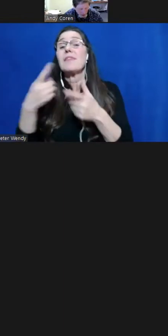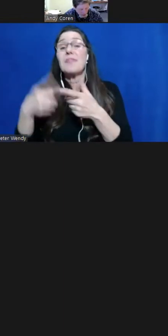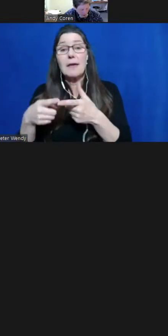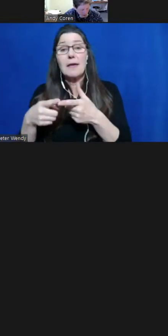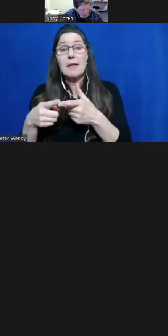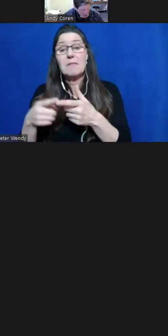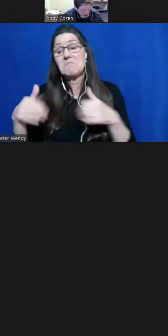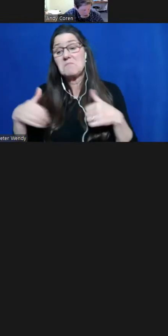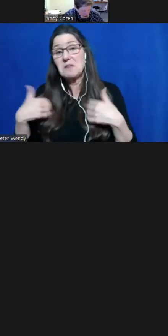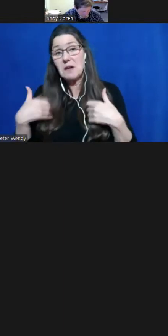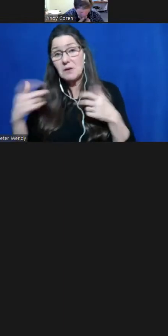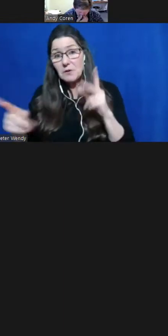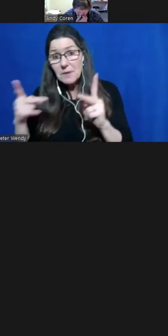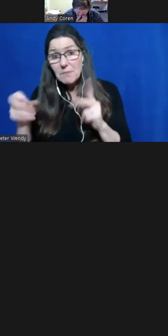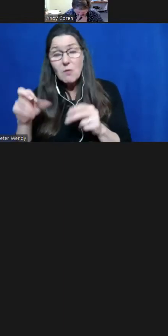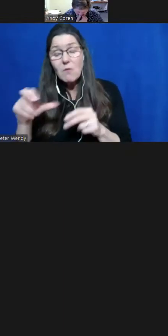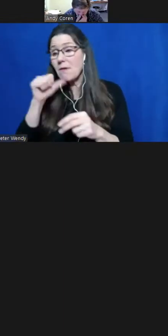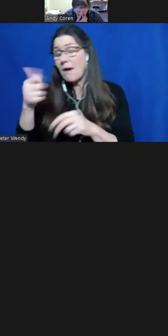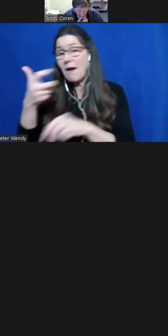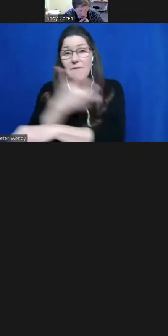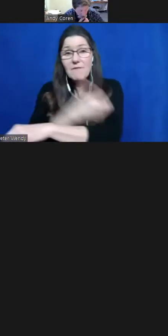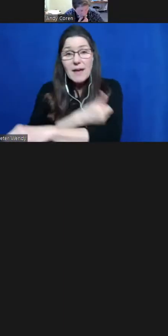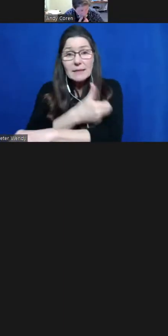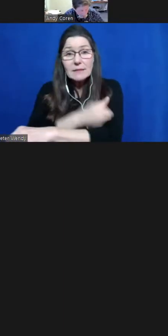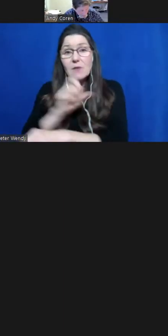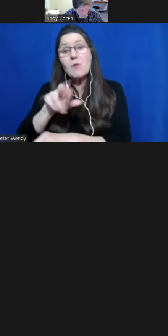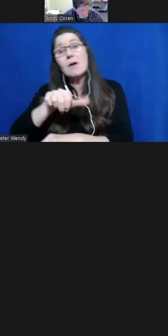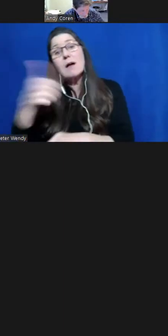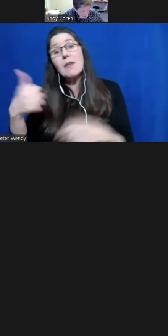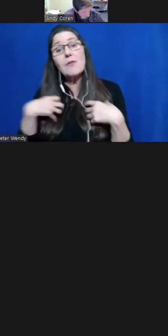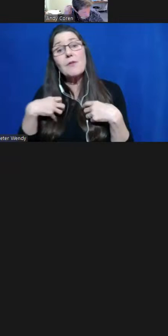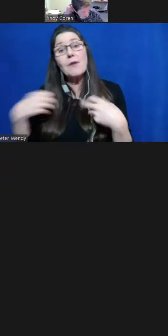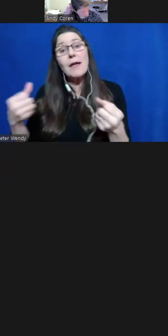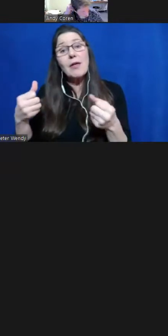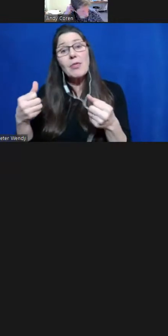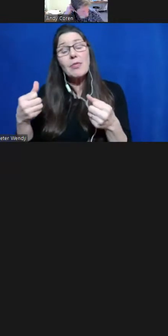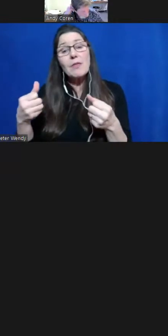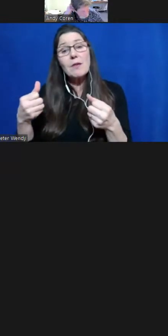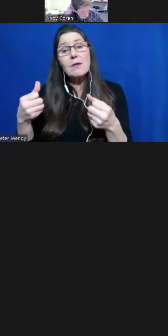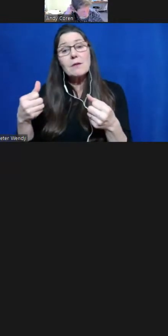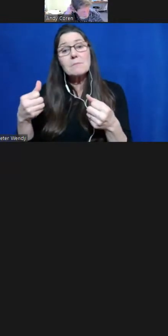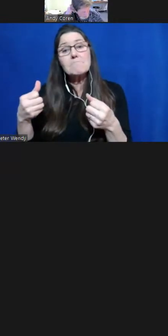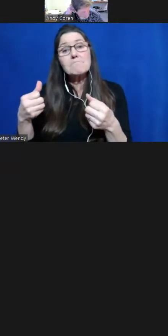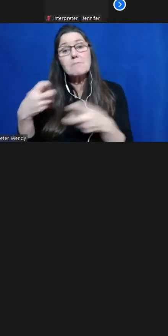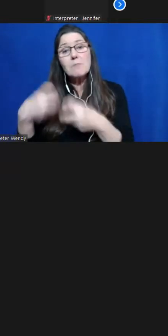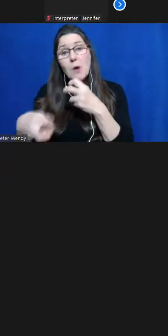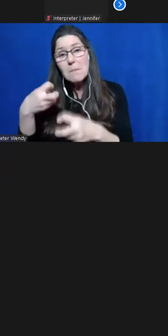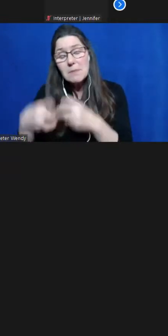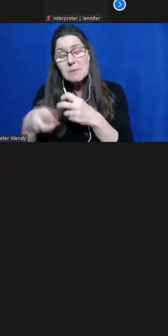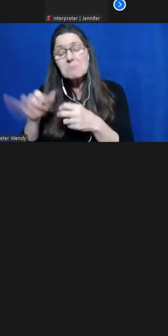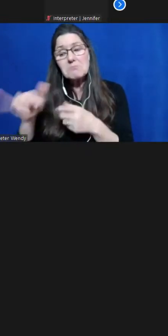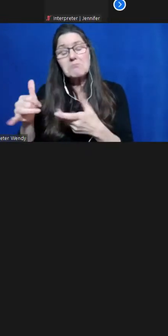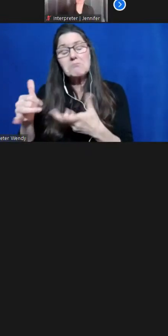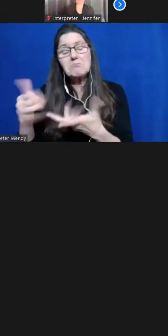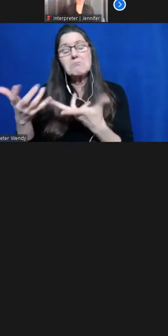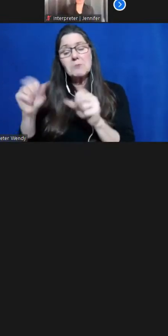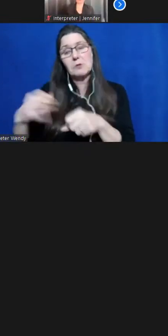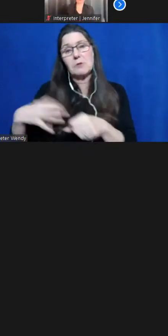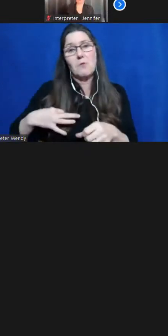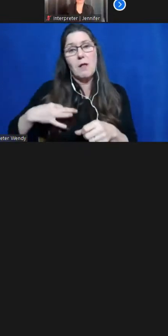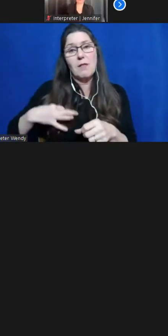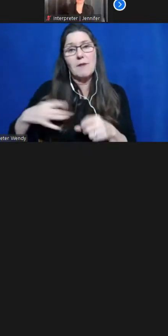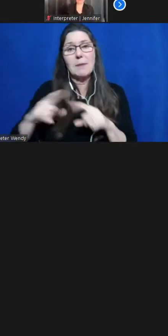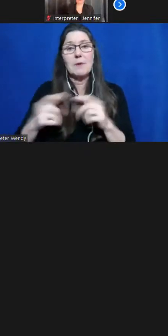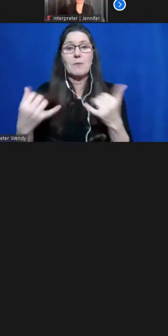have other conditions would also be eligible. There's 2 groups now that we're